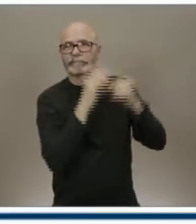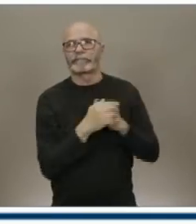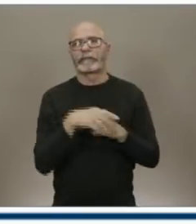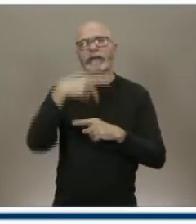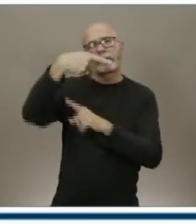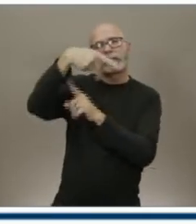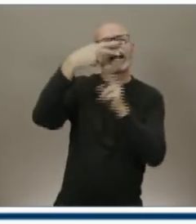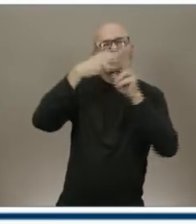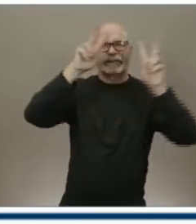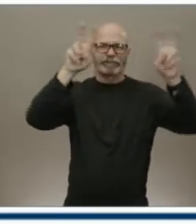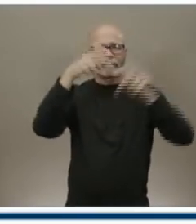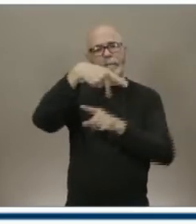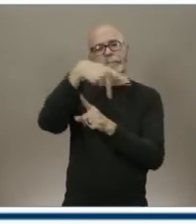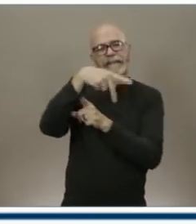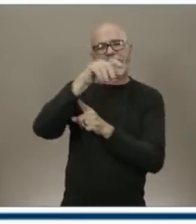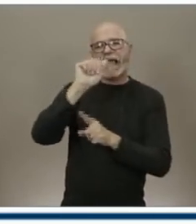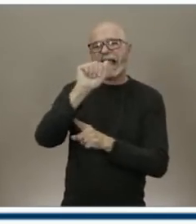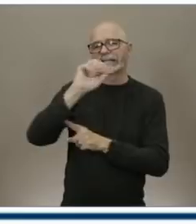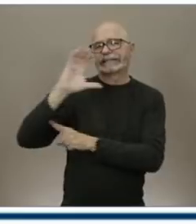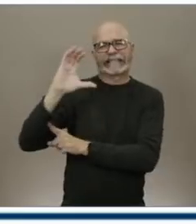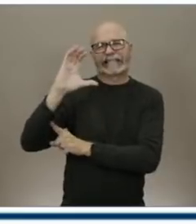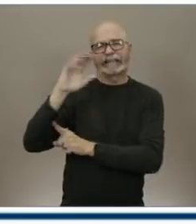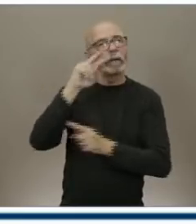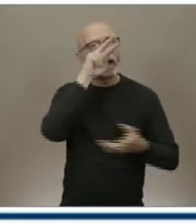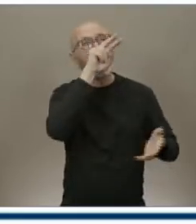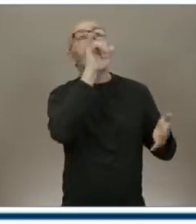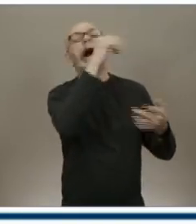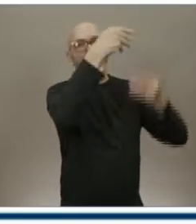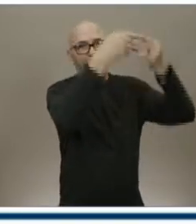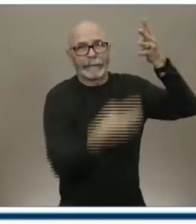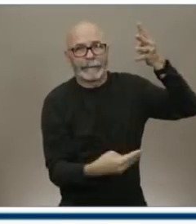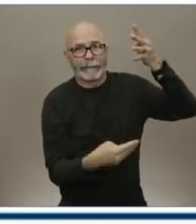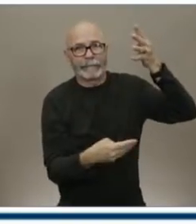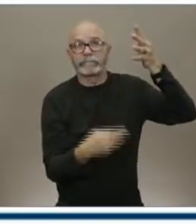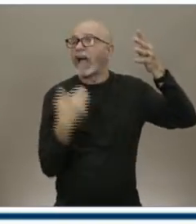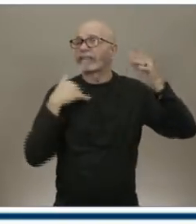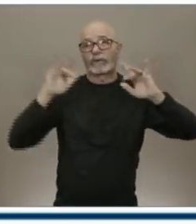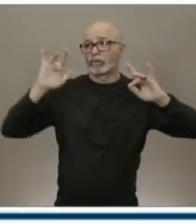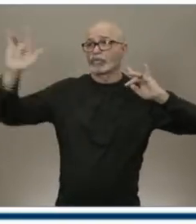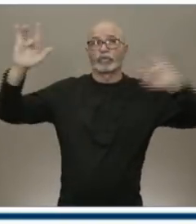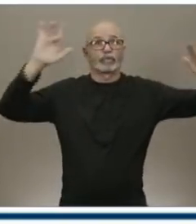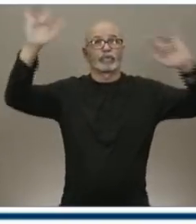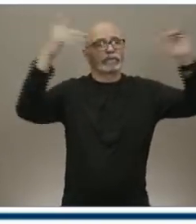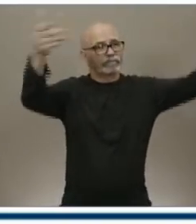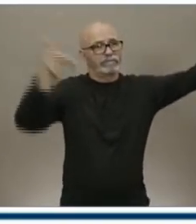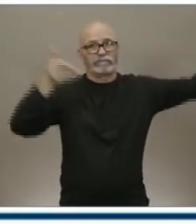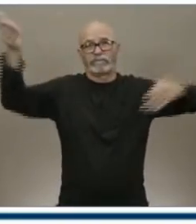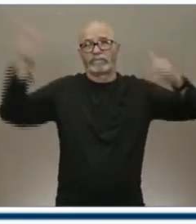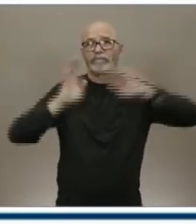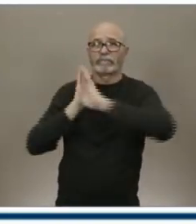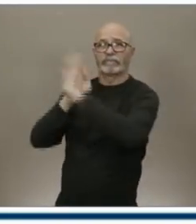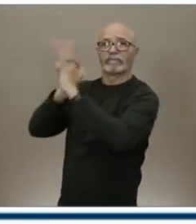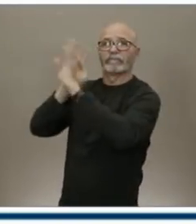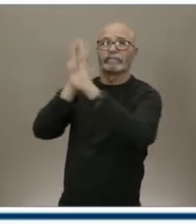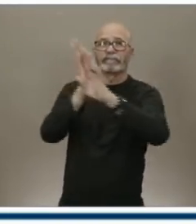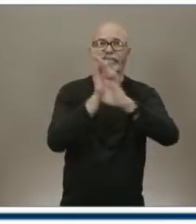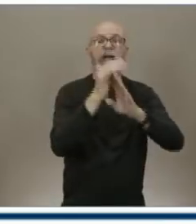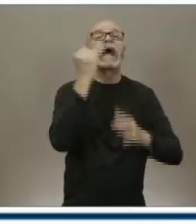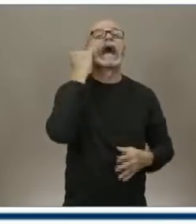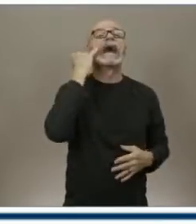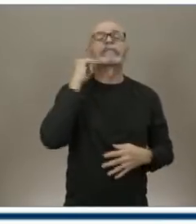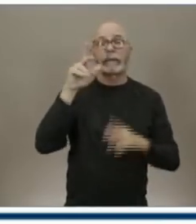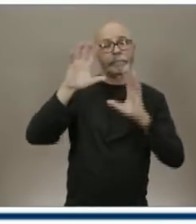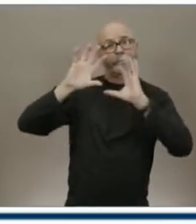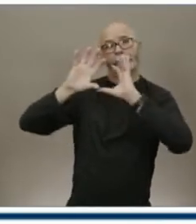Recognize, but it's available for everybody, but especially encouraging people who have what I call active social lives. And by saying that, I'm